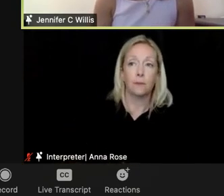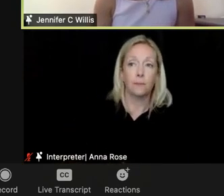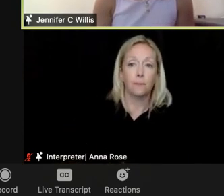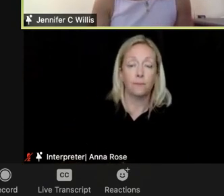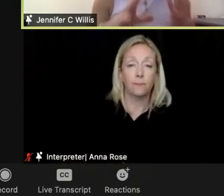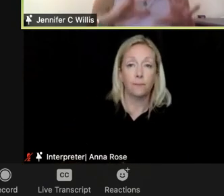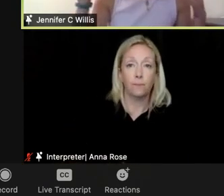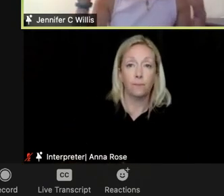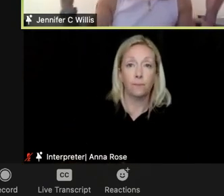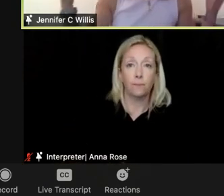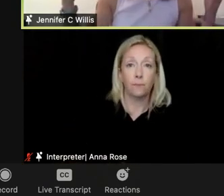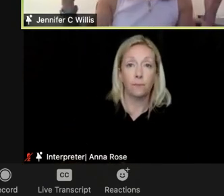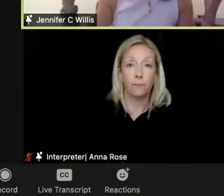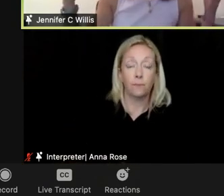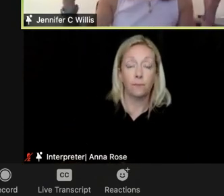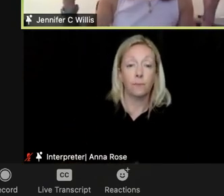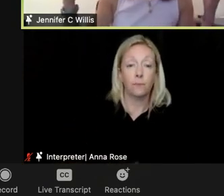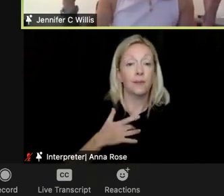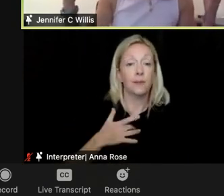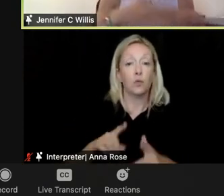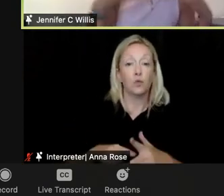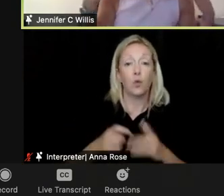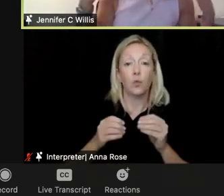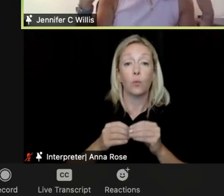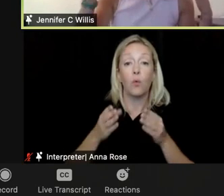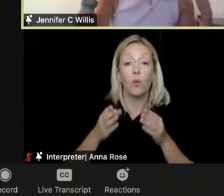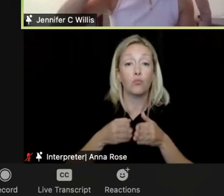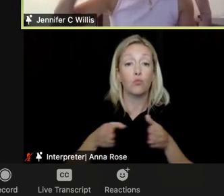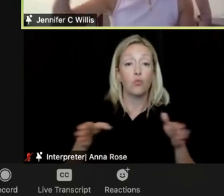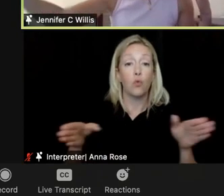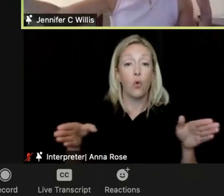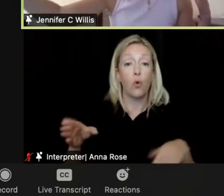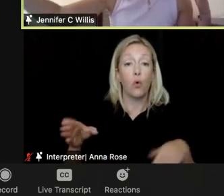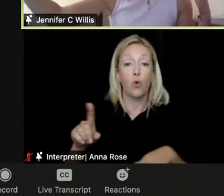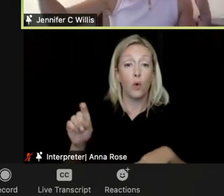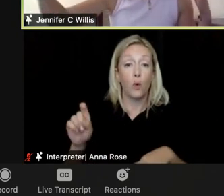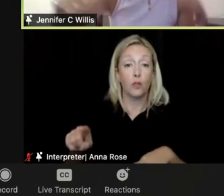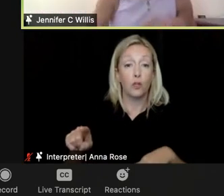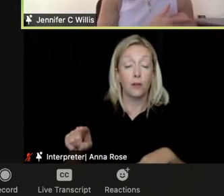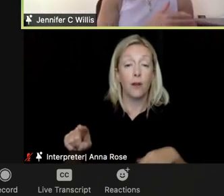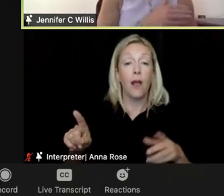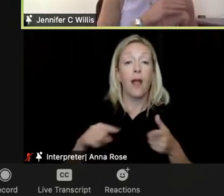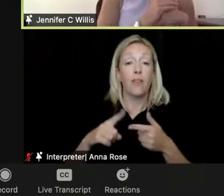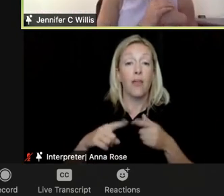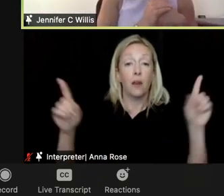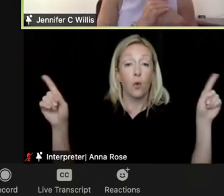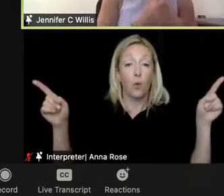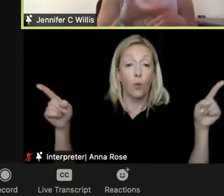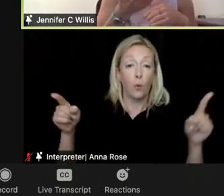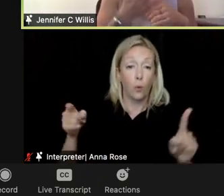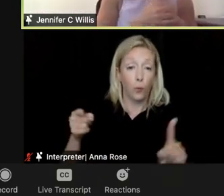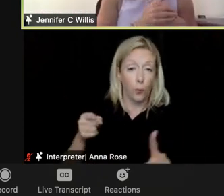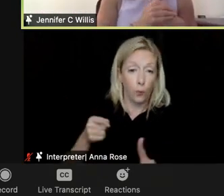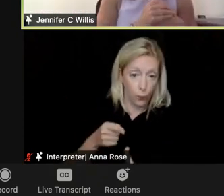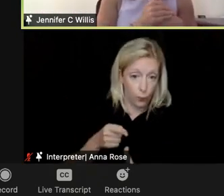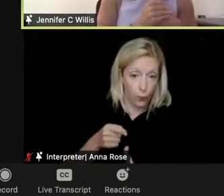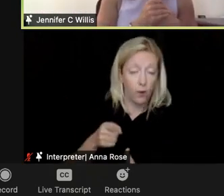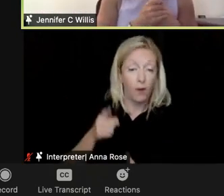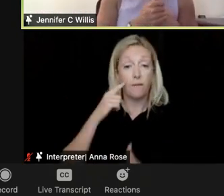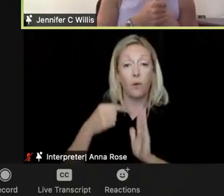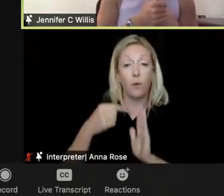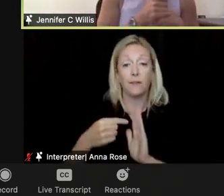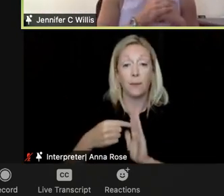so it starts out with a general overview question that gets you into the section that asks more in-depth questions. So for example, this